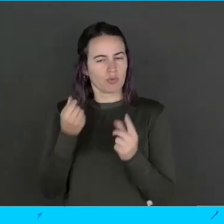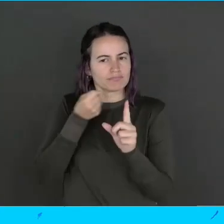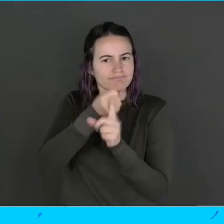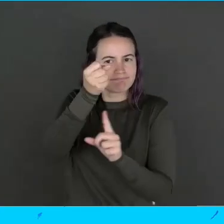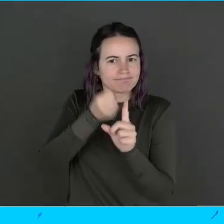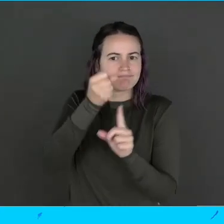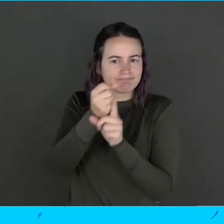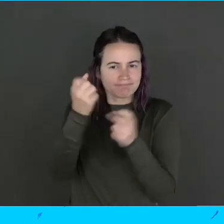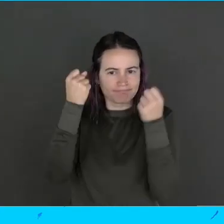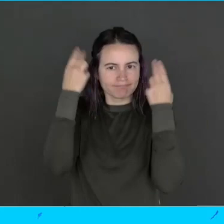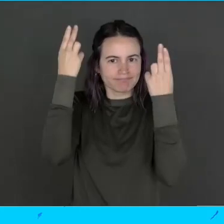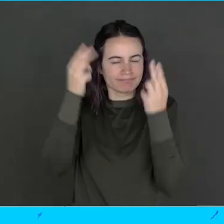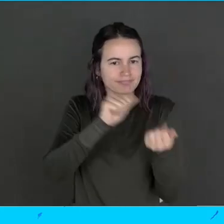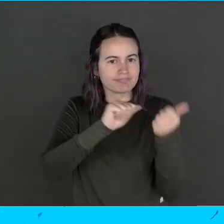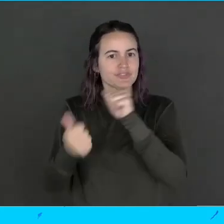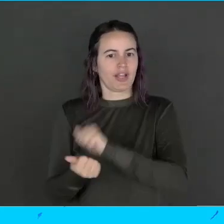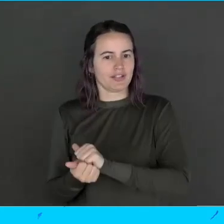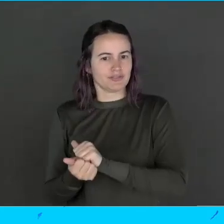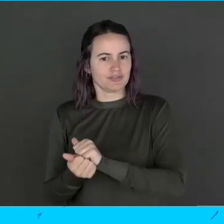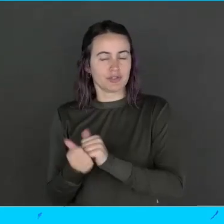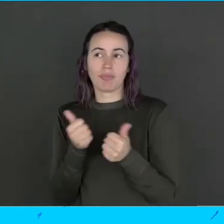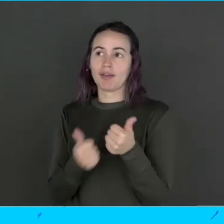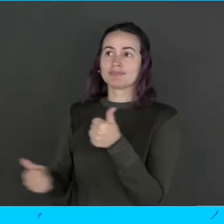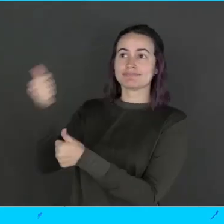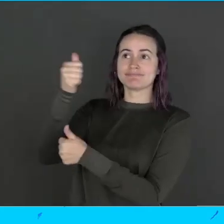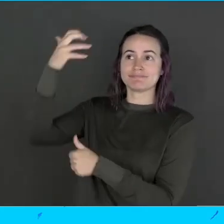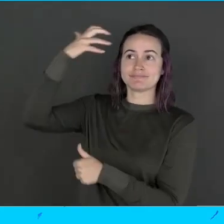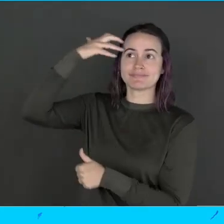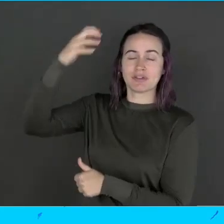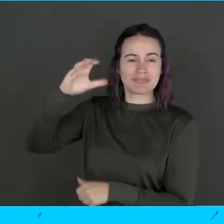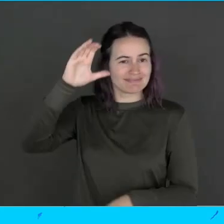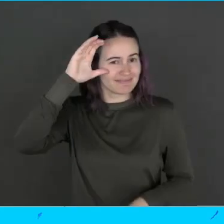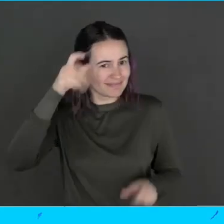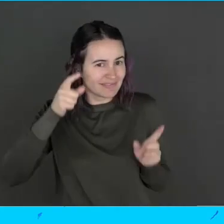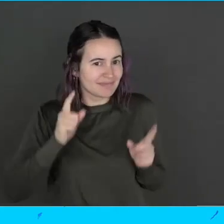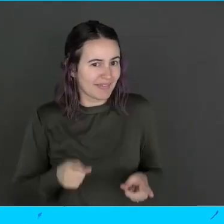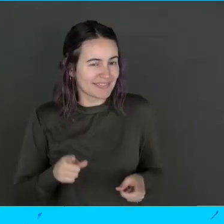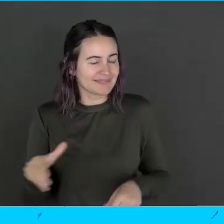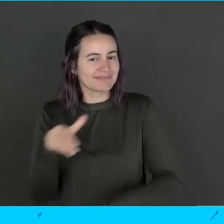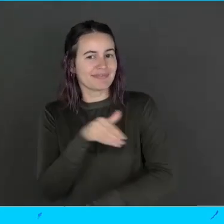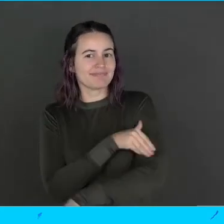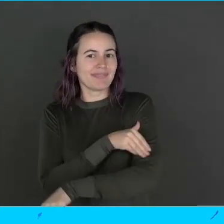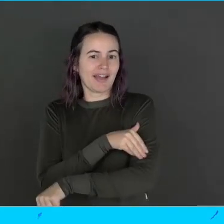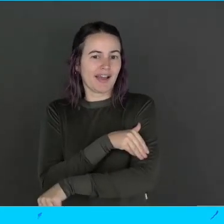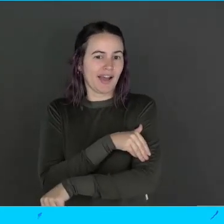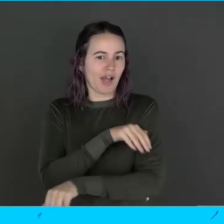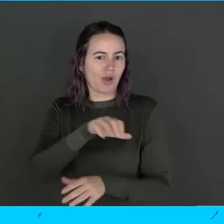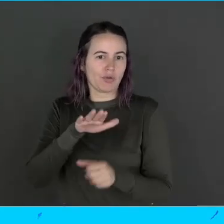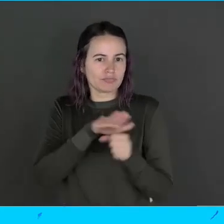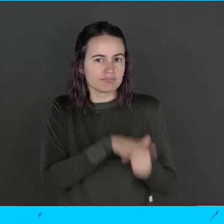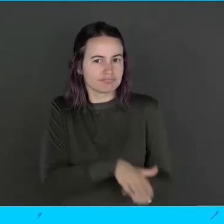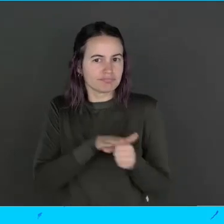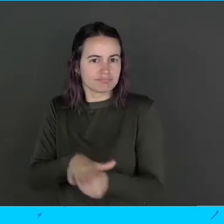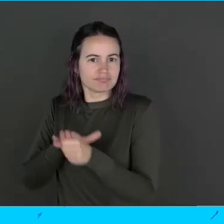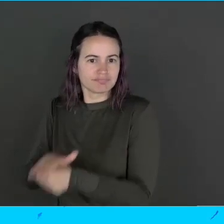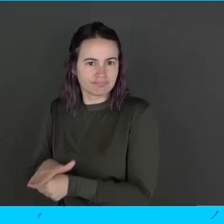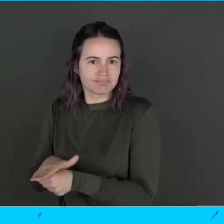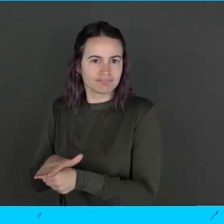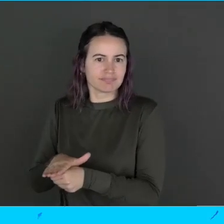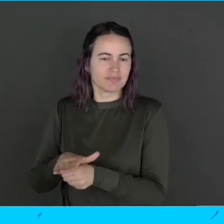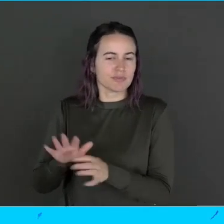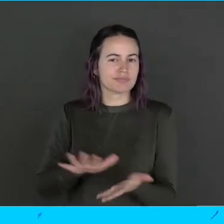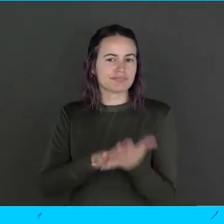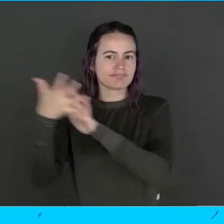and start to listen. The people in charge have long been abused as a power that's given. It's only the same power cuts can be applied to corruptors embedded